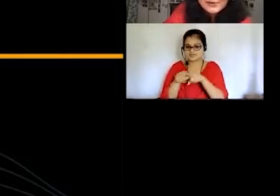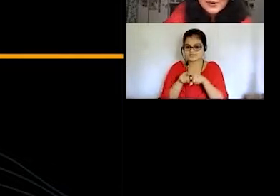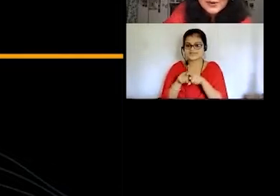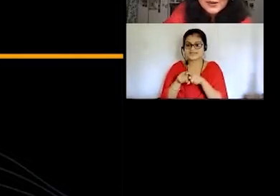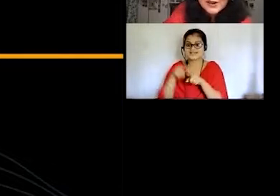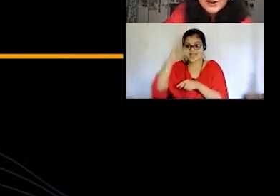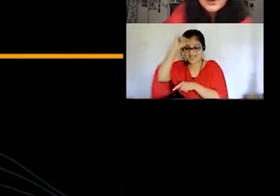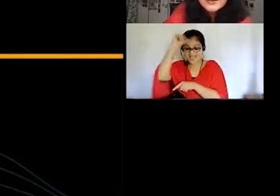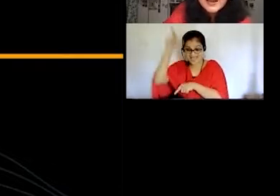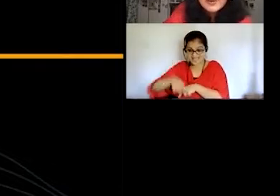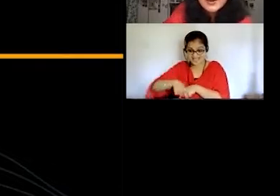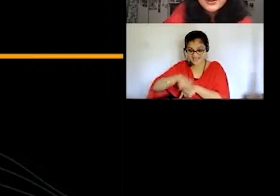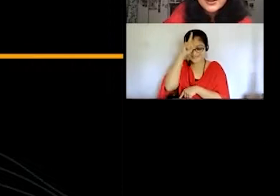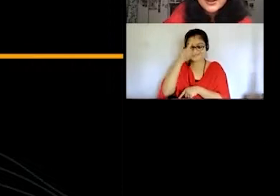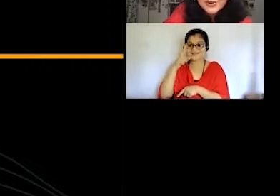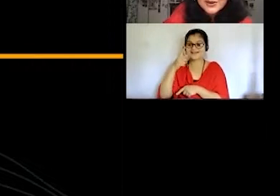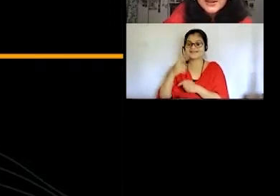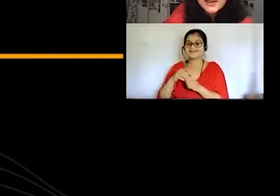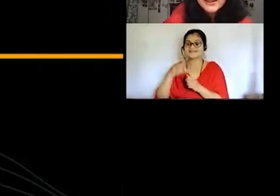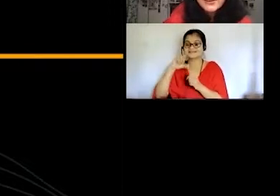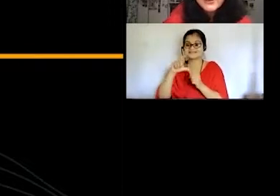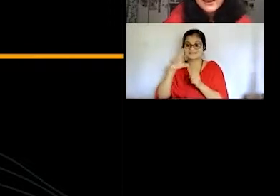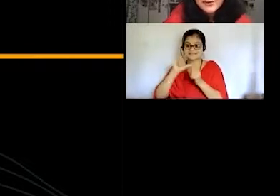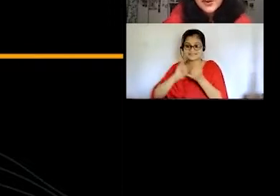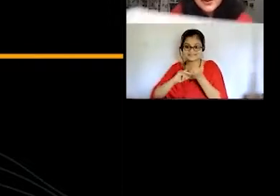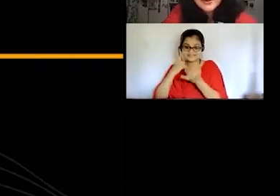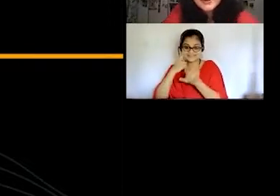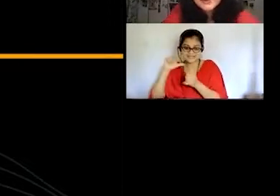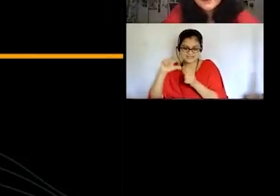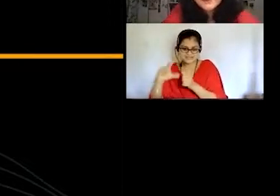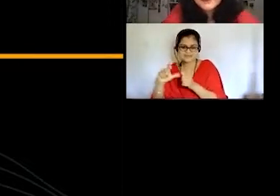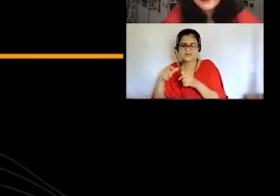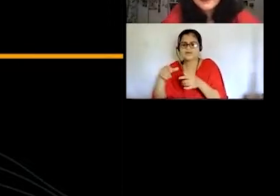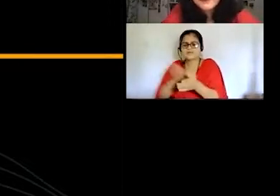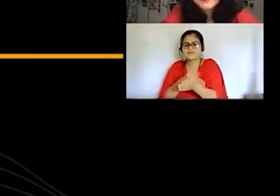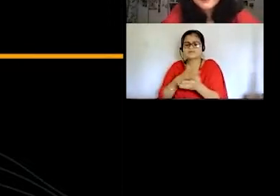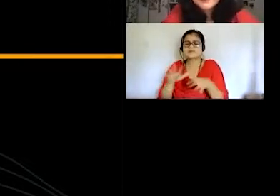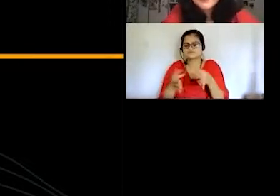classical music to establish a continuity in illustrations.